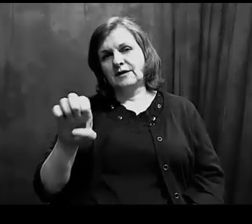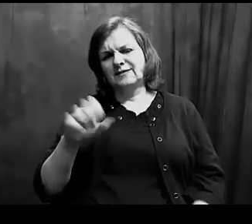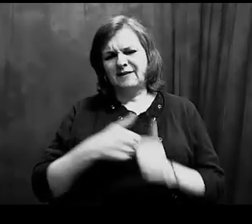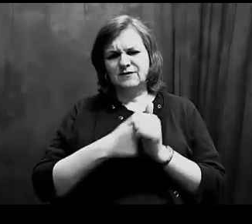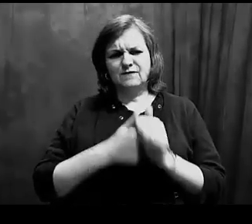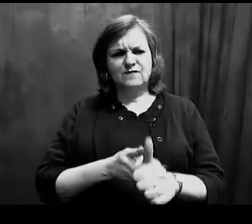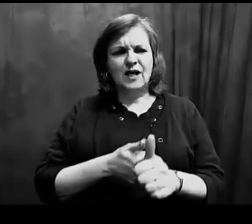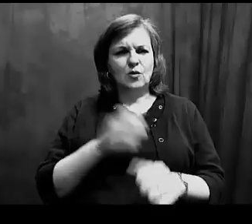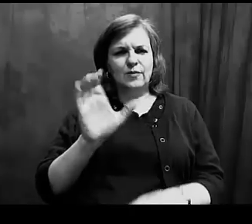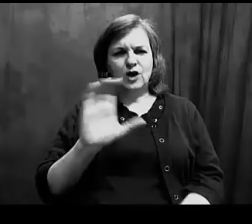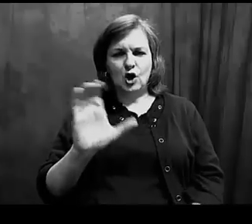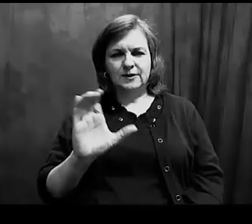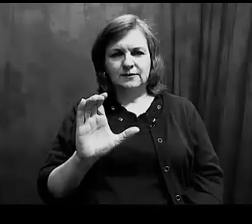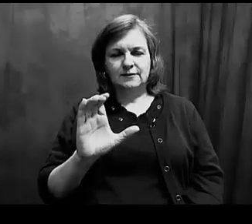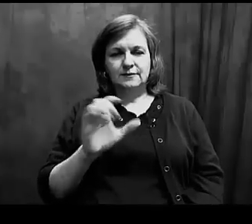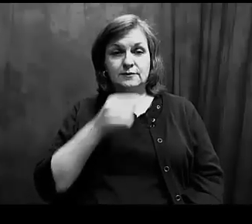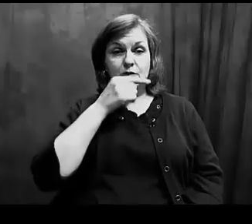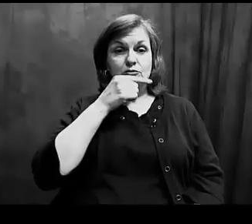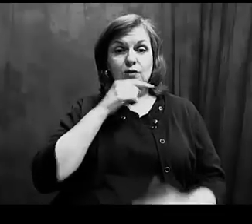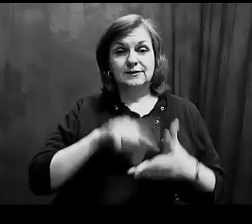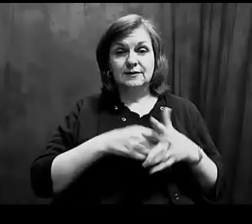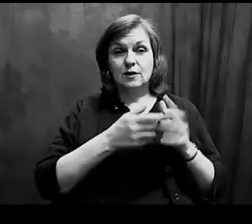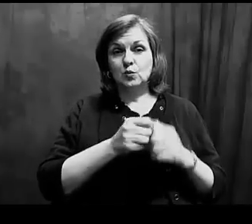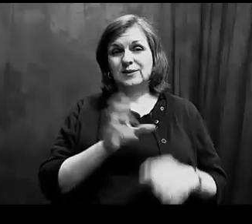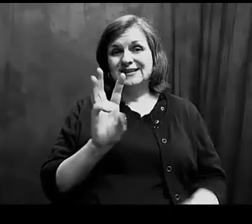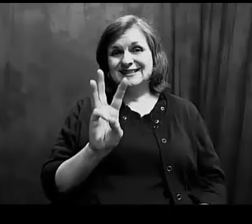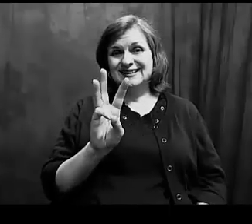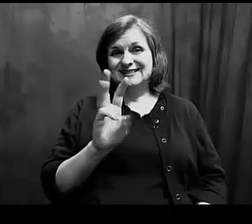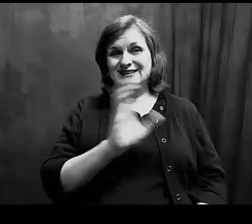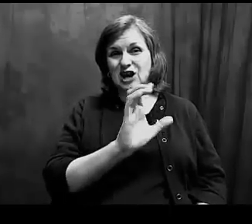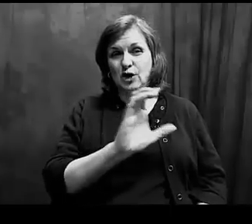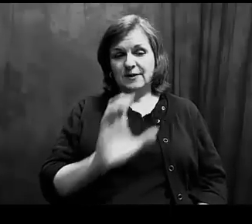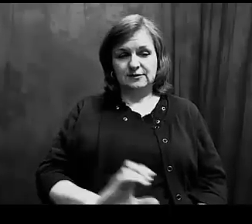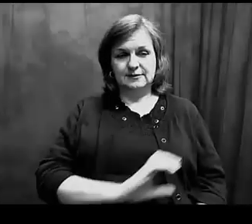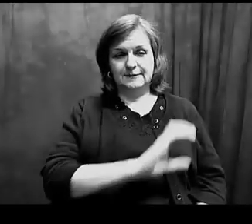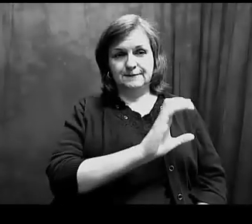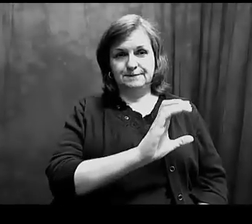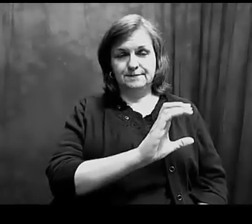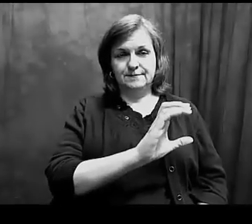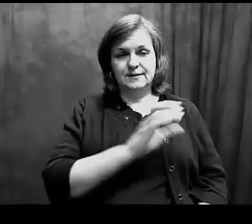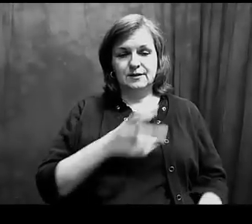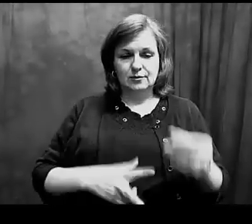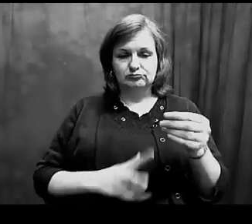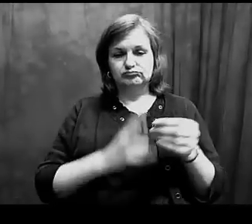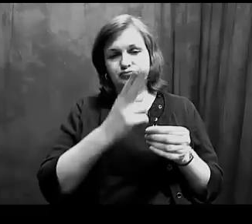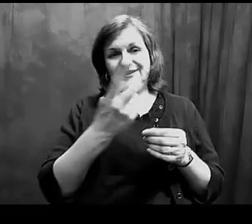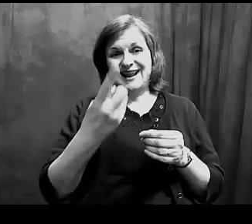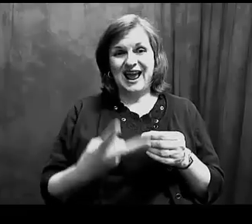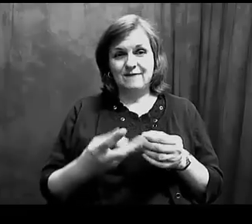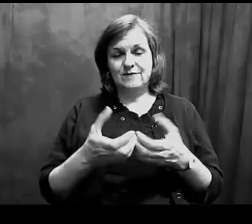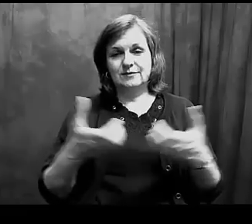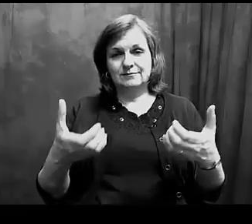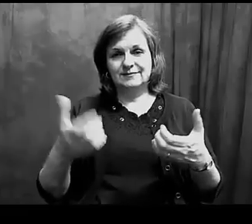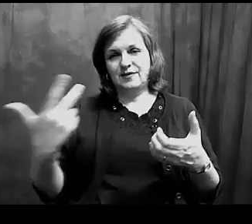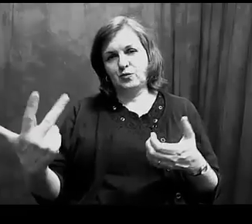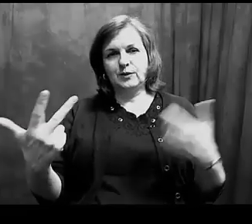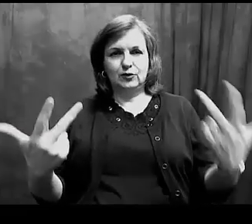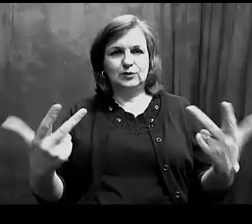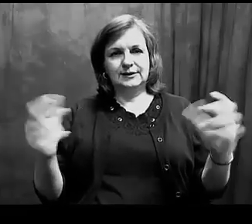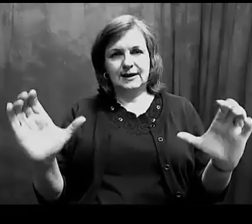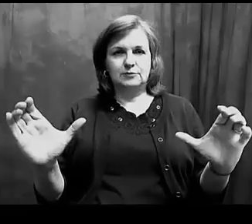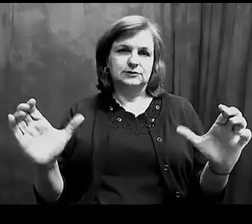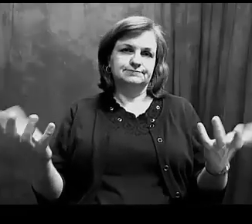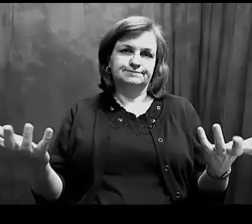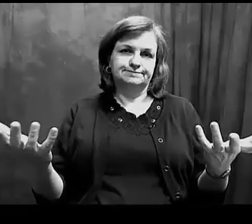pyruvate. So you've got to follow the bouncing carbons here. So glucose has 6 carbons. We cut it in half. Each molecule